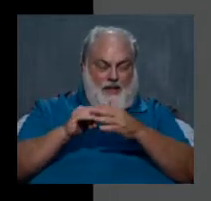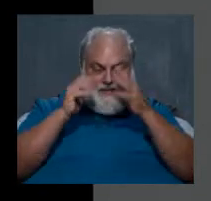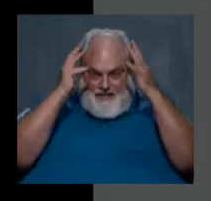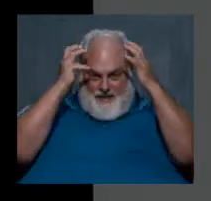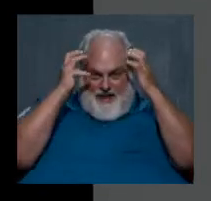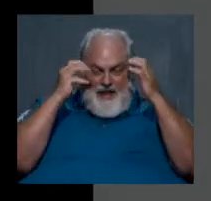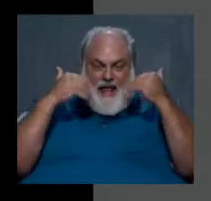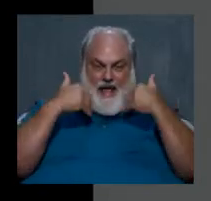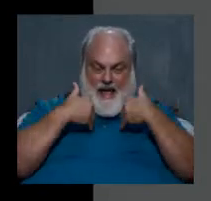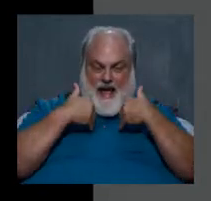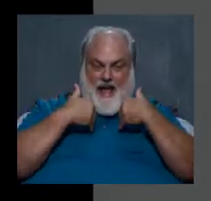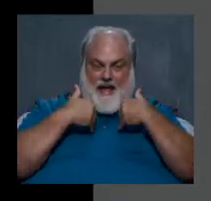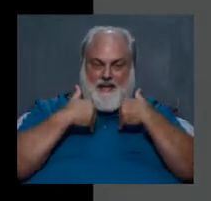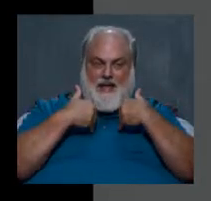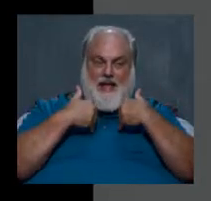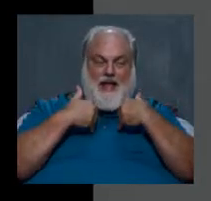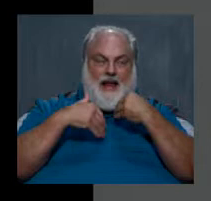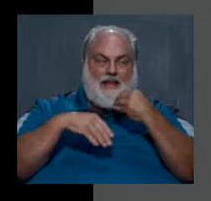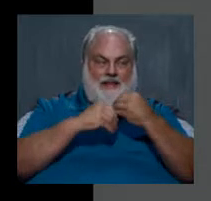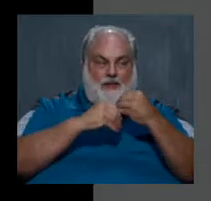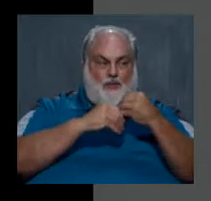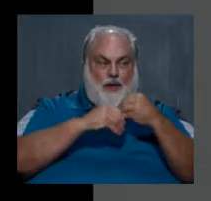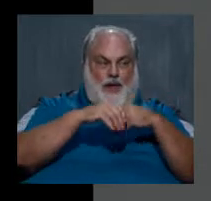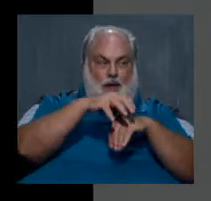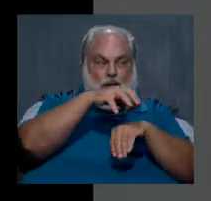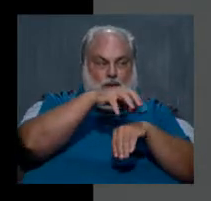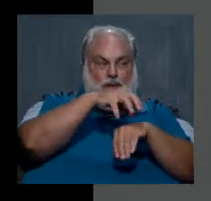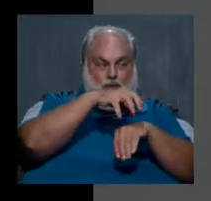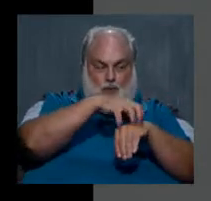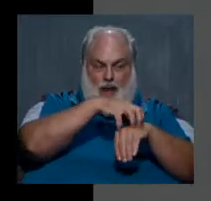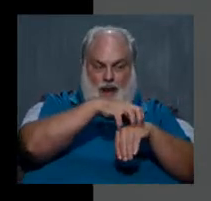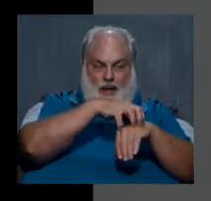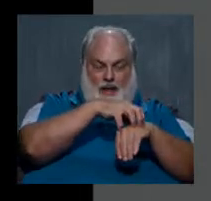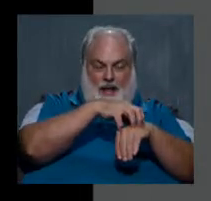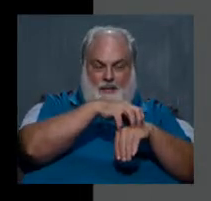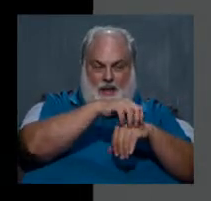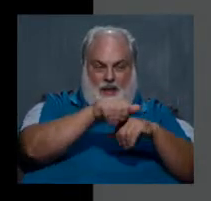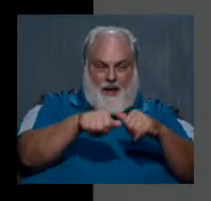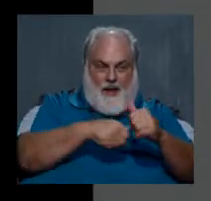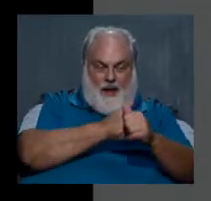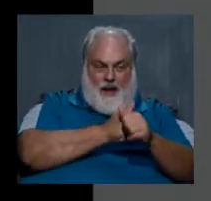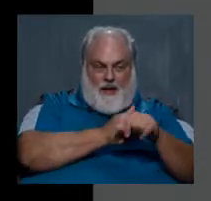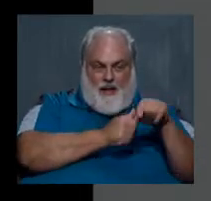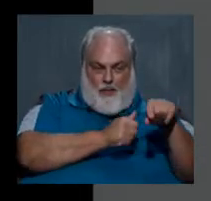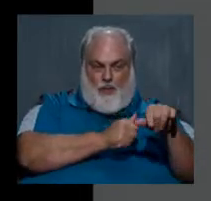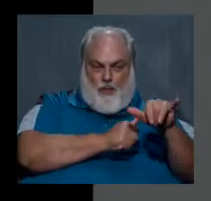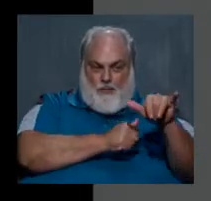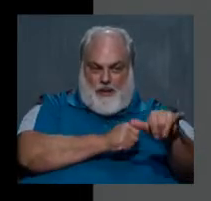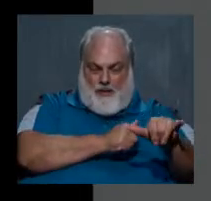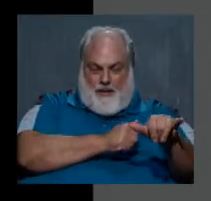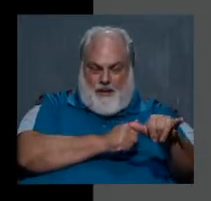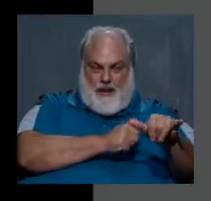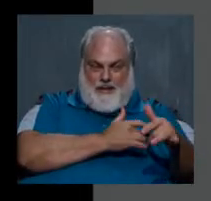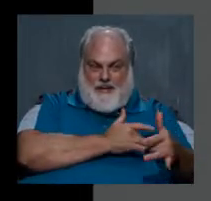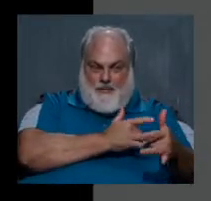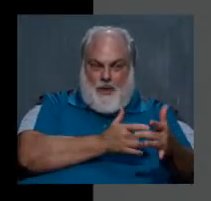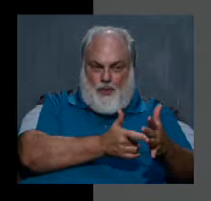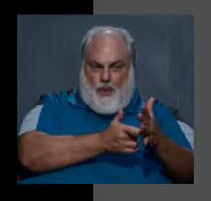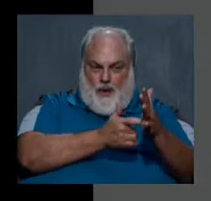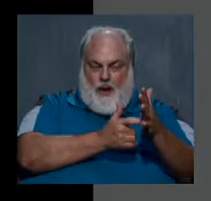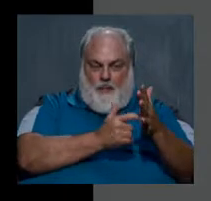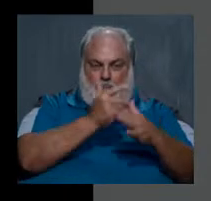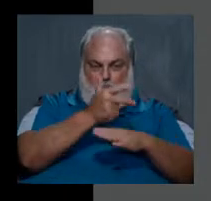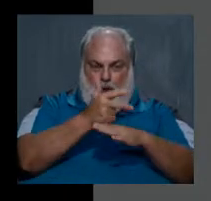the site contains an existing accessory dwelling within the rear yard. The accessory dwelling will remain, which would typically require an